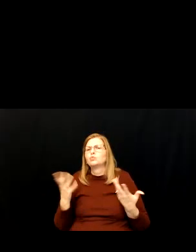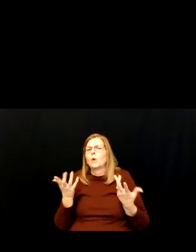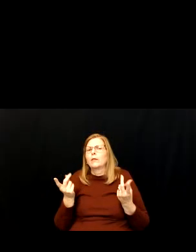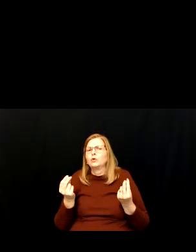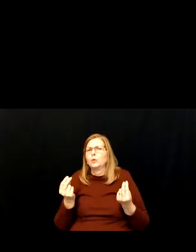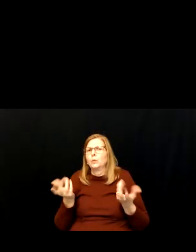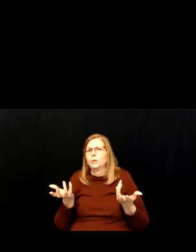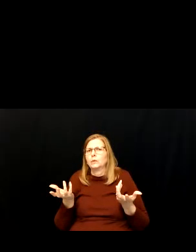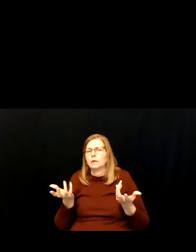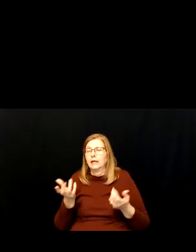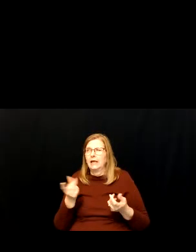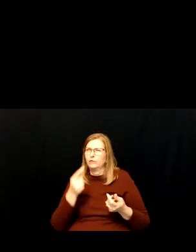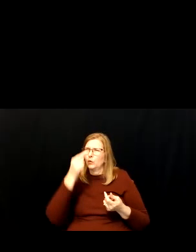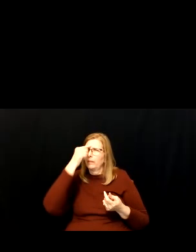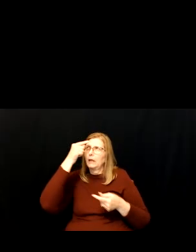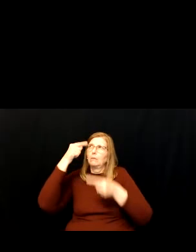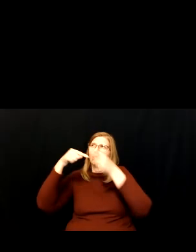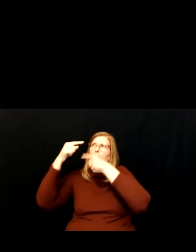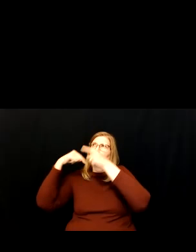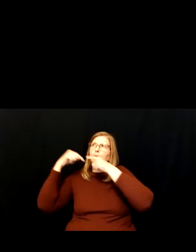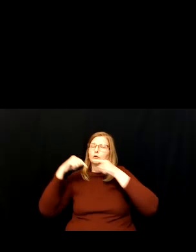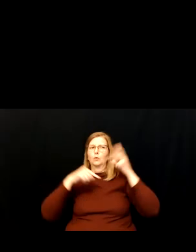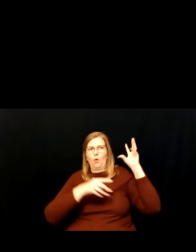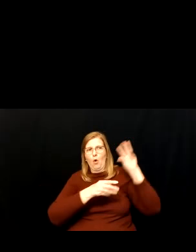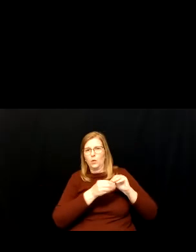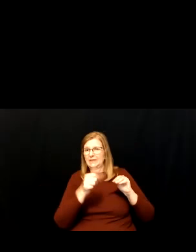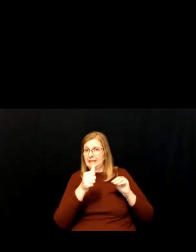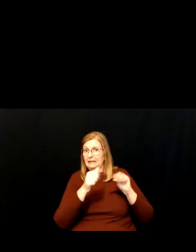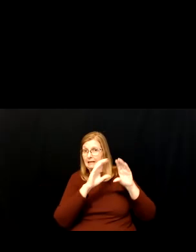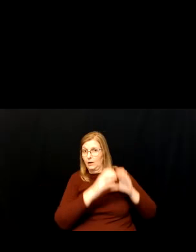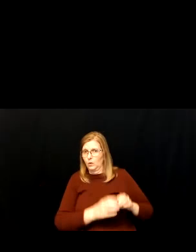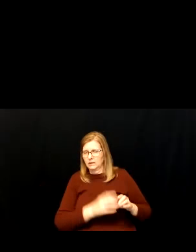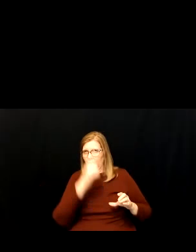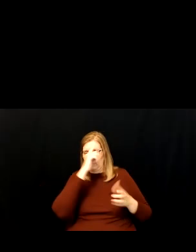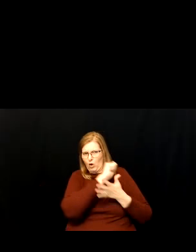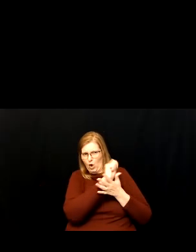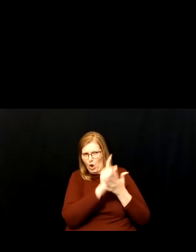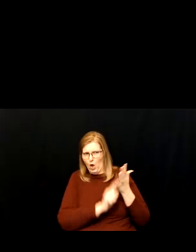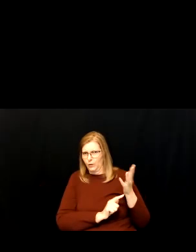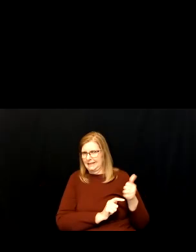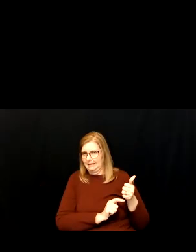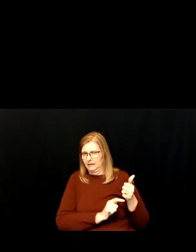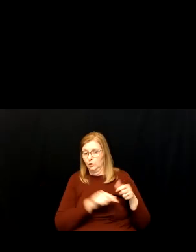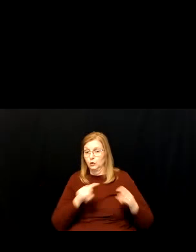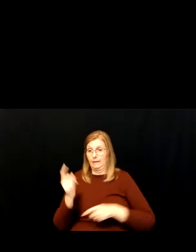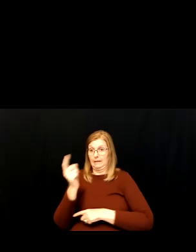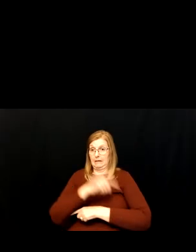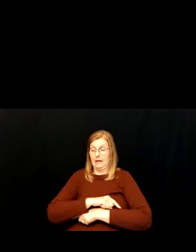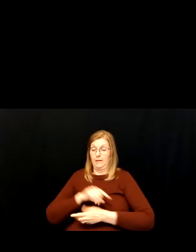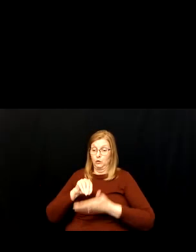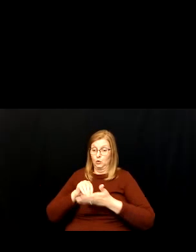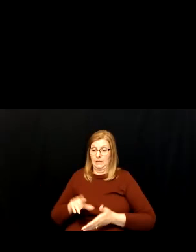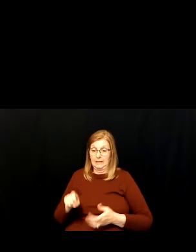do? And if you think back to the 10 different categories, think of all those different things throughout the day that a student would need to